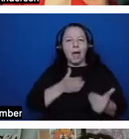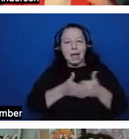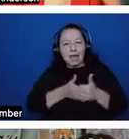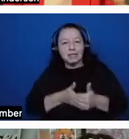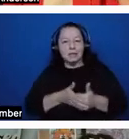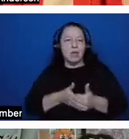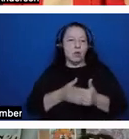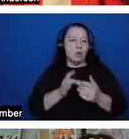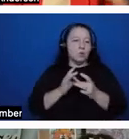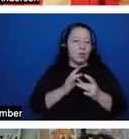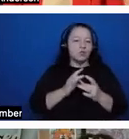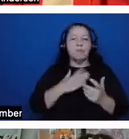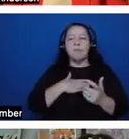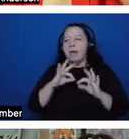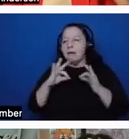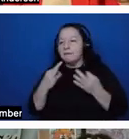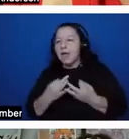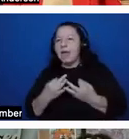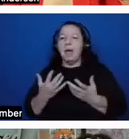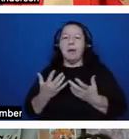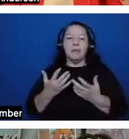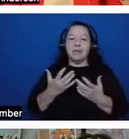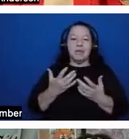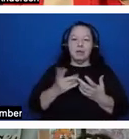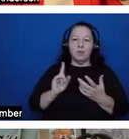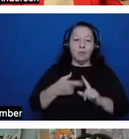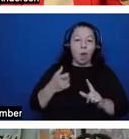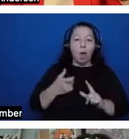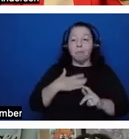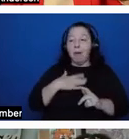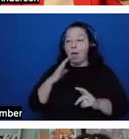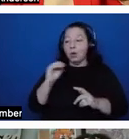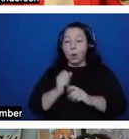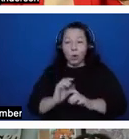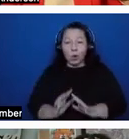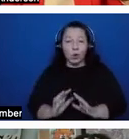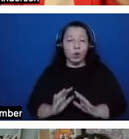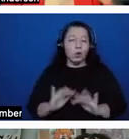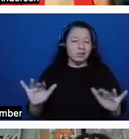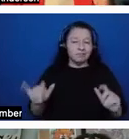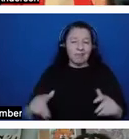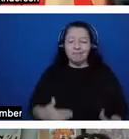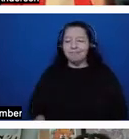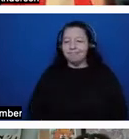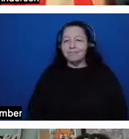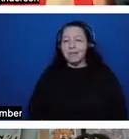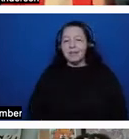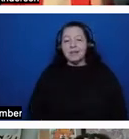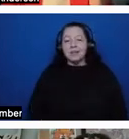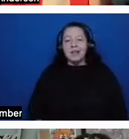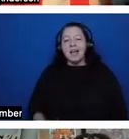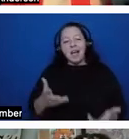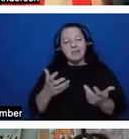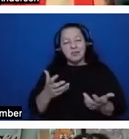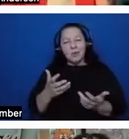of origin, my coworkers, etc. And I would just like all of us to